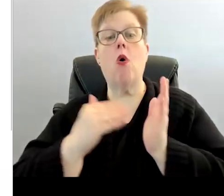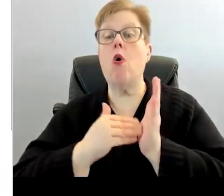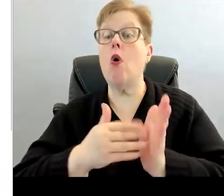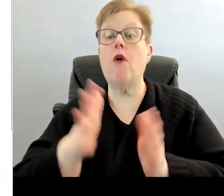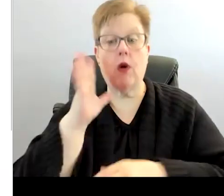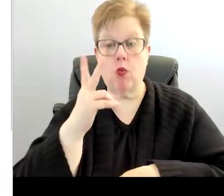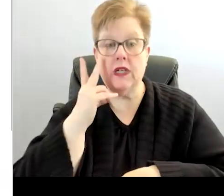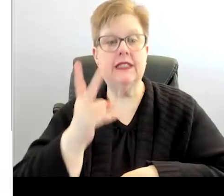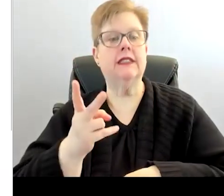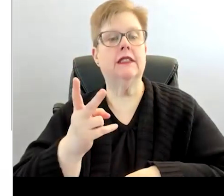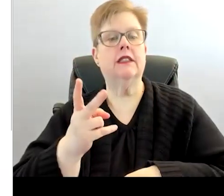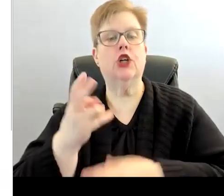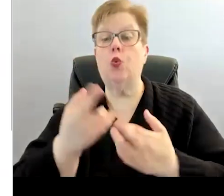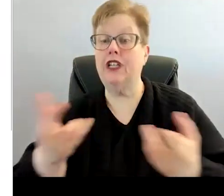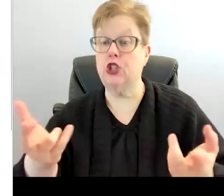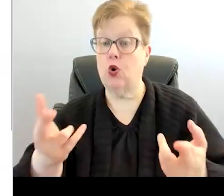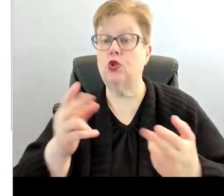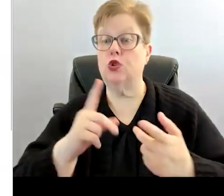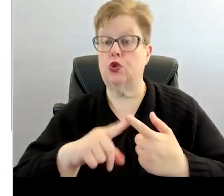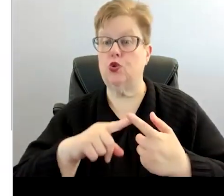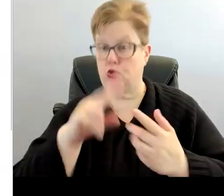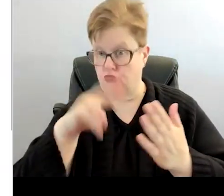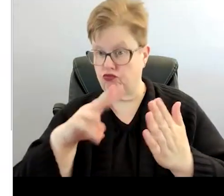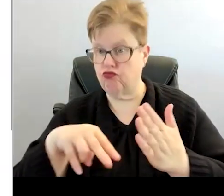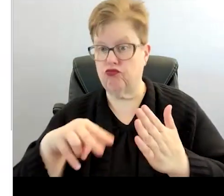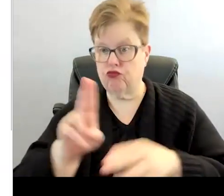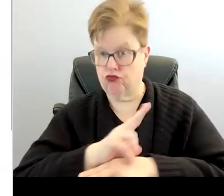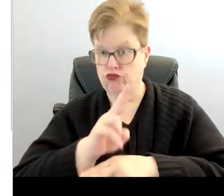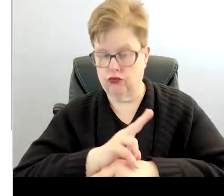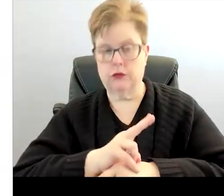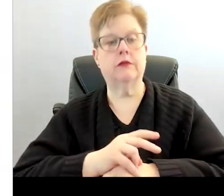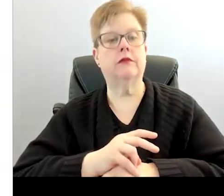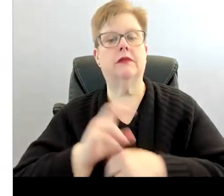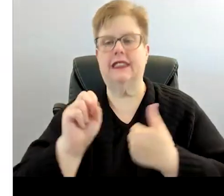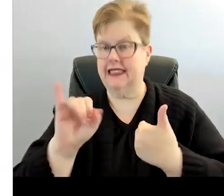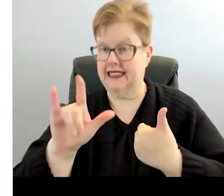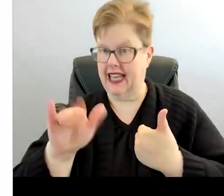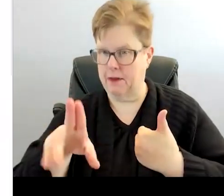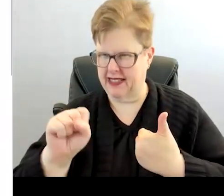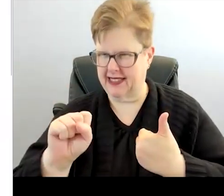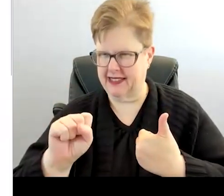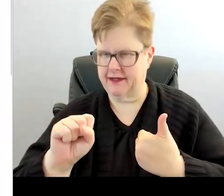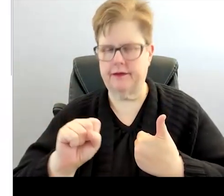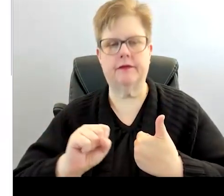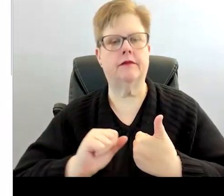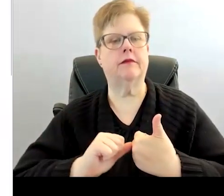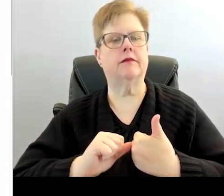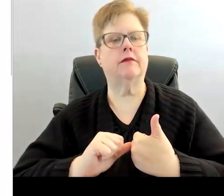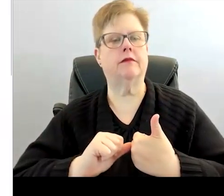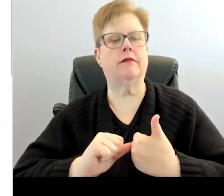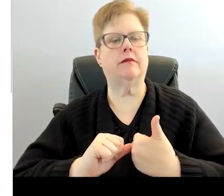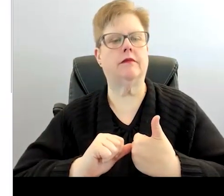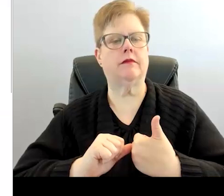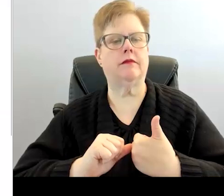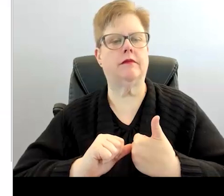see is resources to consume. So in this case, we actually have a syllabus like you would in your courses.